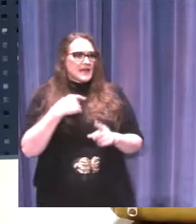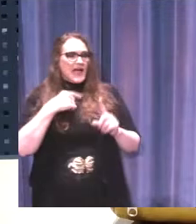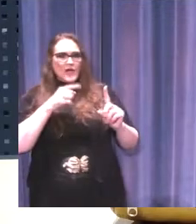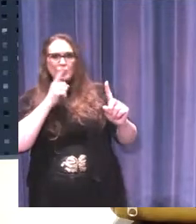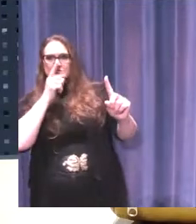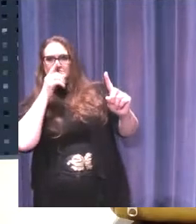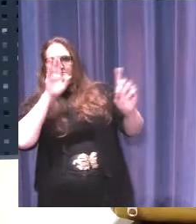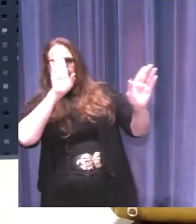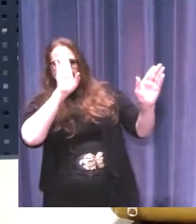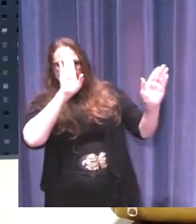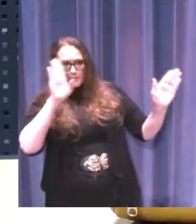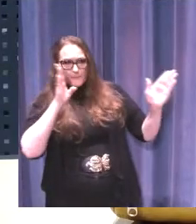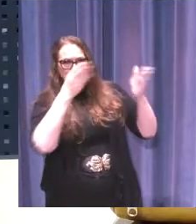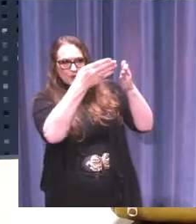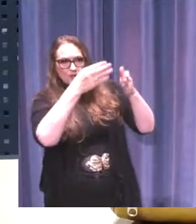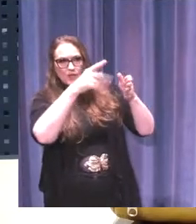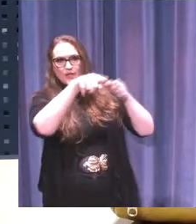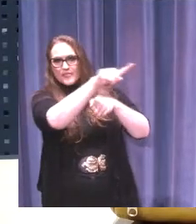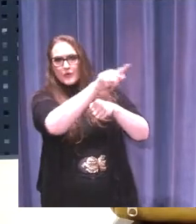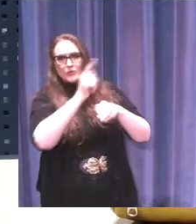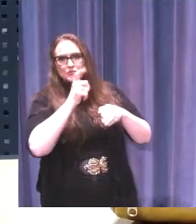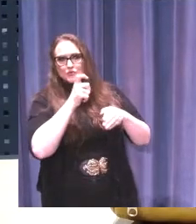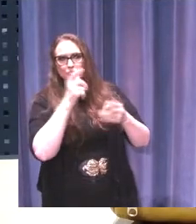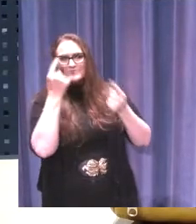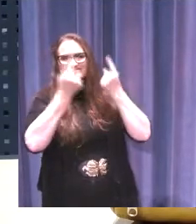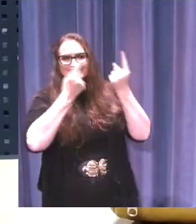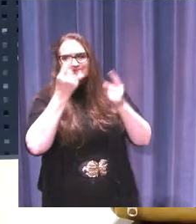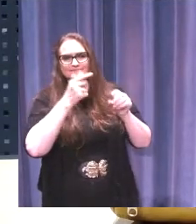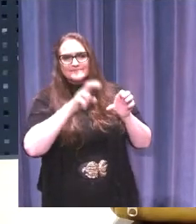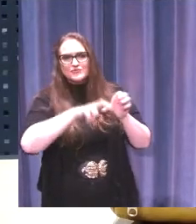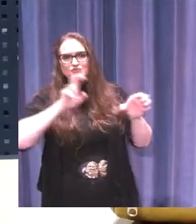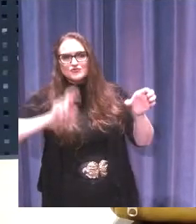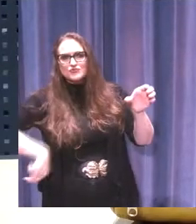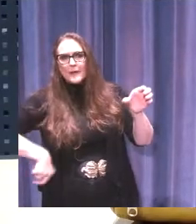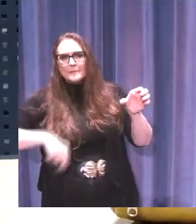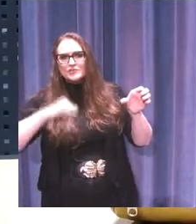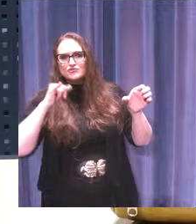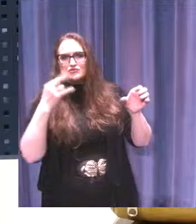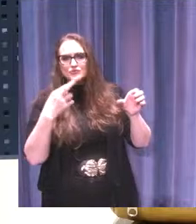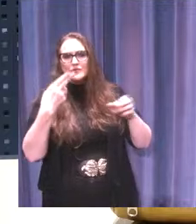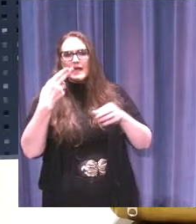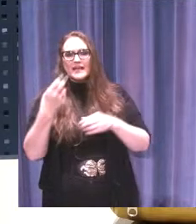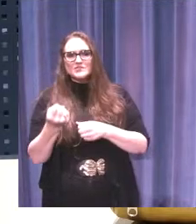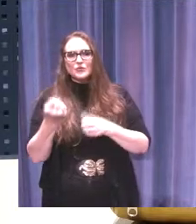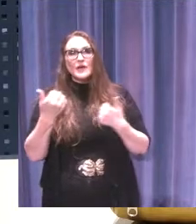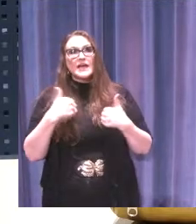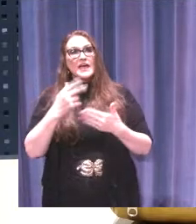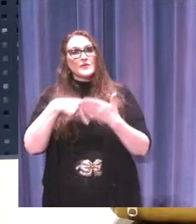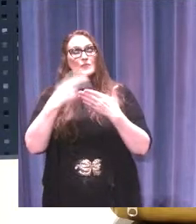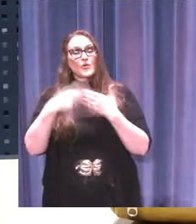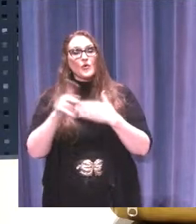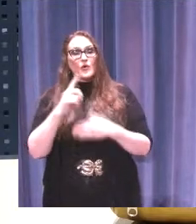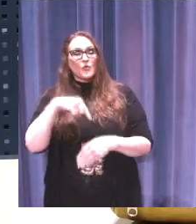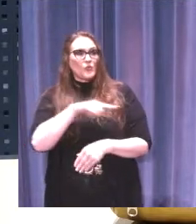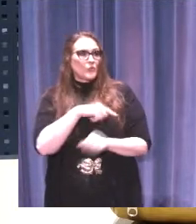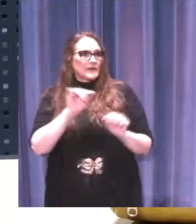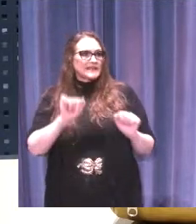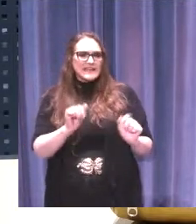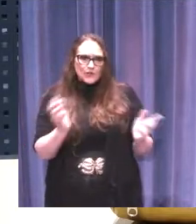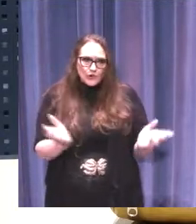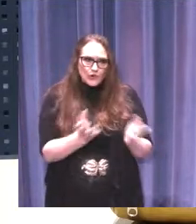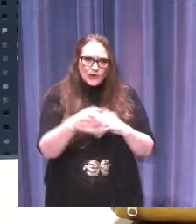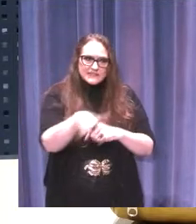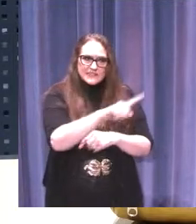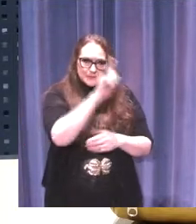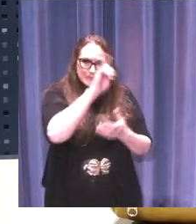who are considering dropping out of junior high. Have a program where we can encourage them